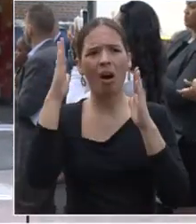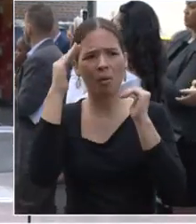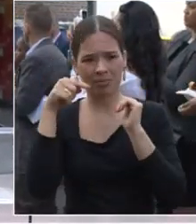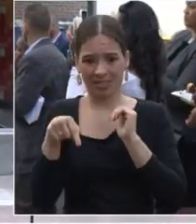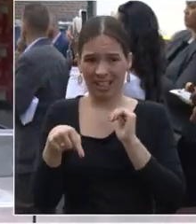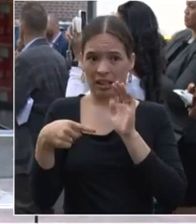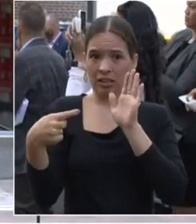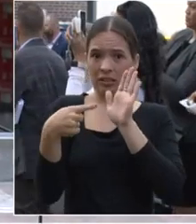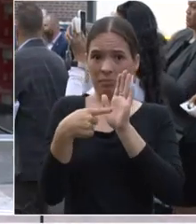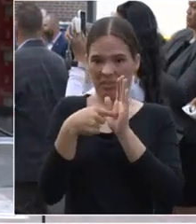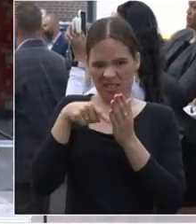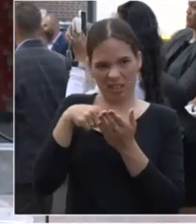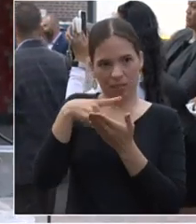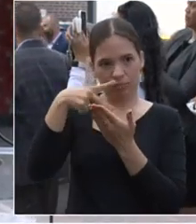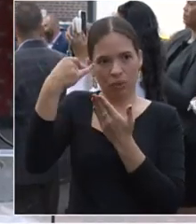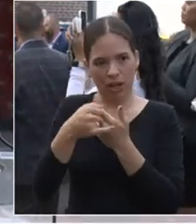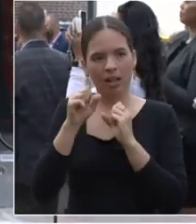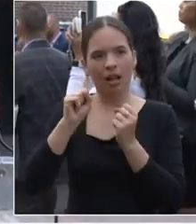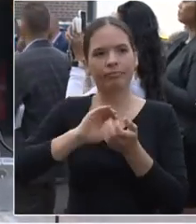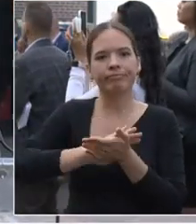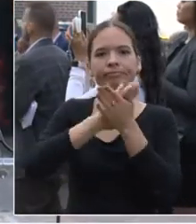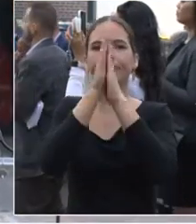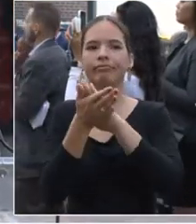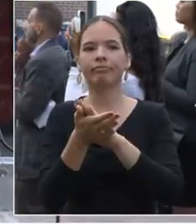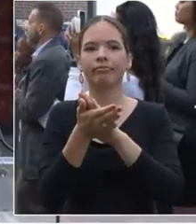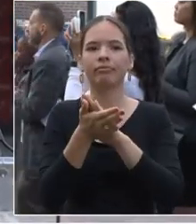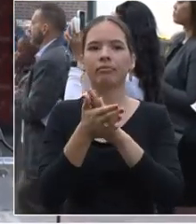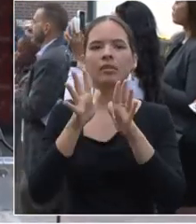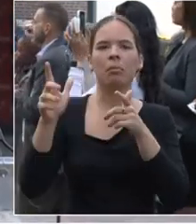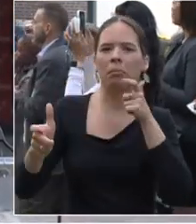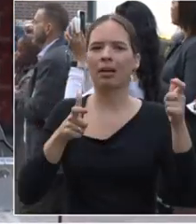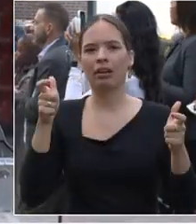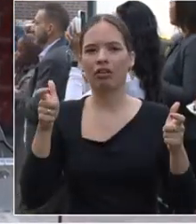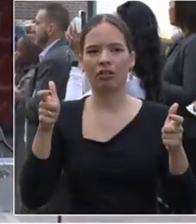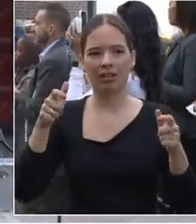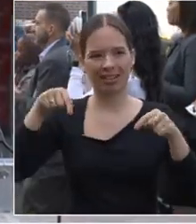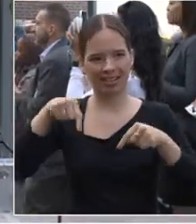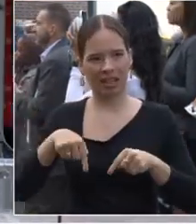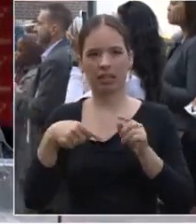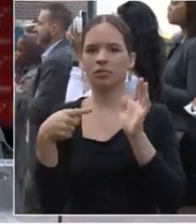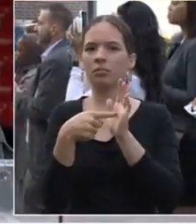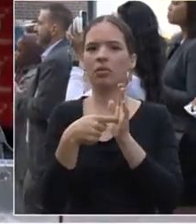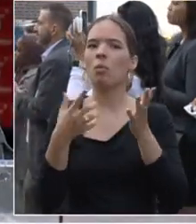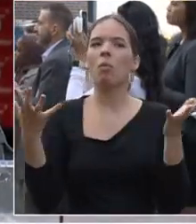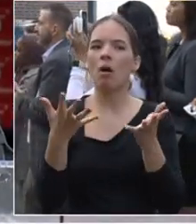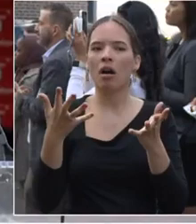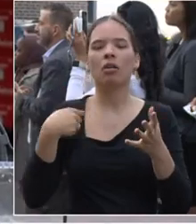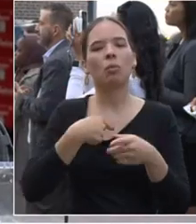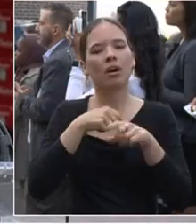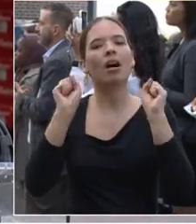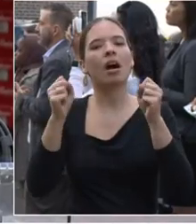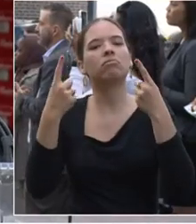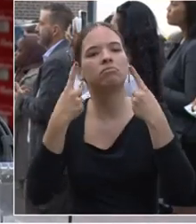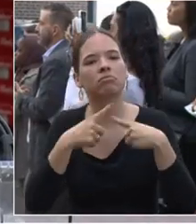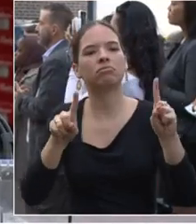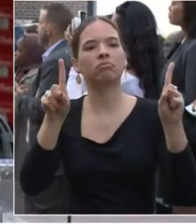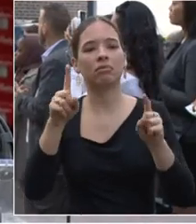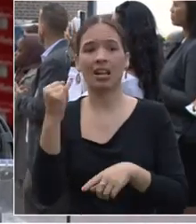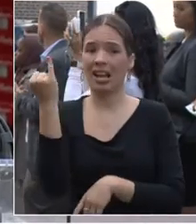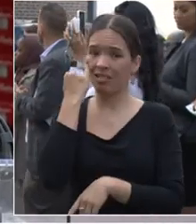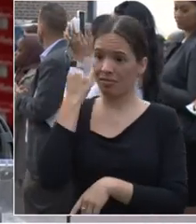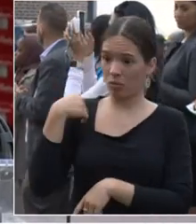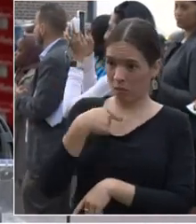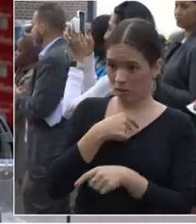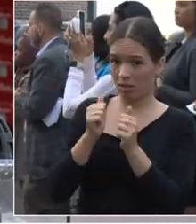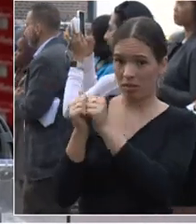can become. An example of what we can achieve together when we come together to build a home